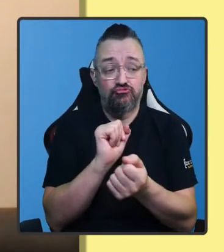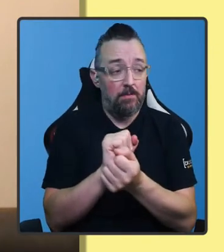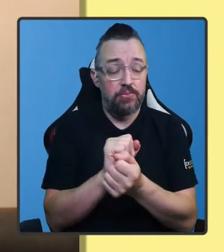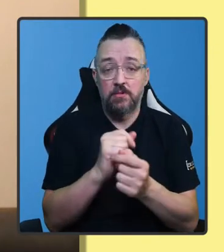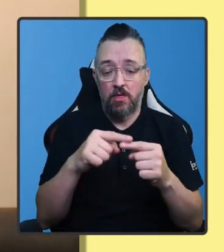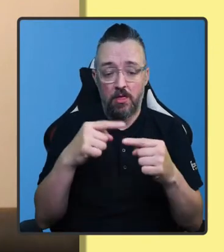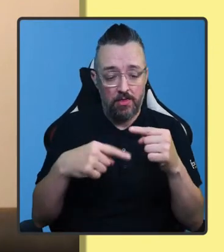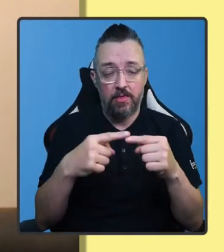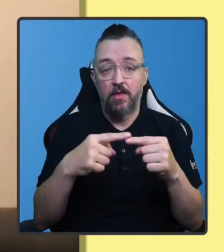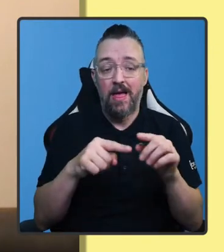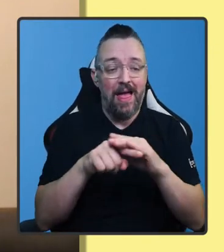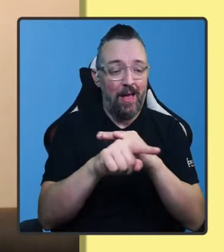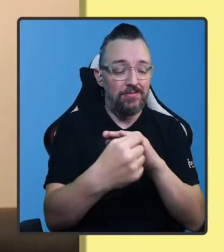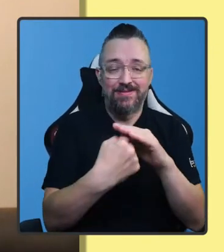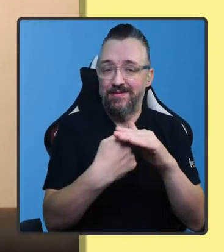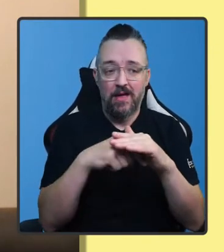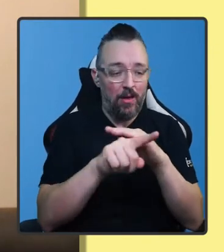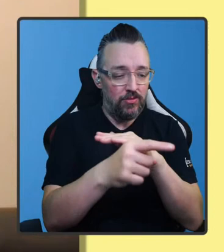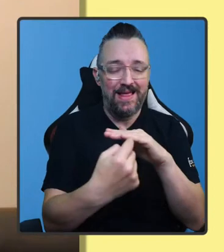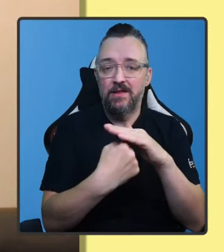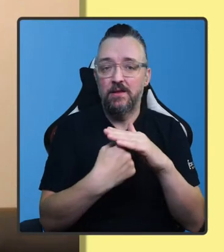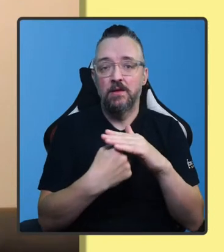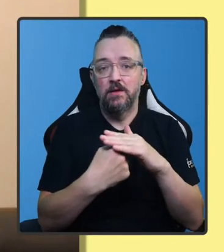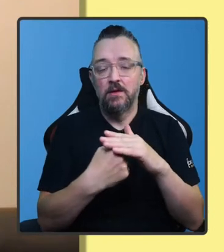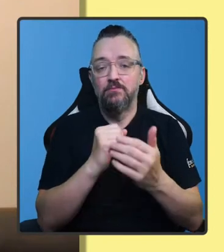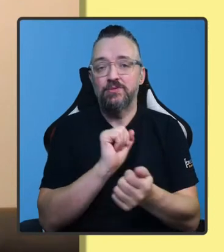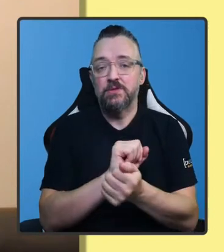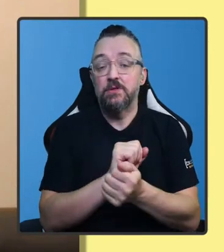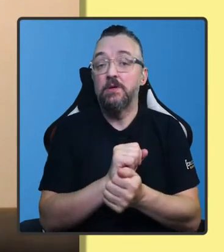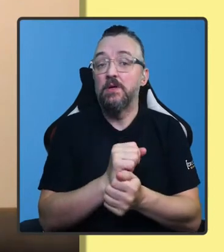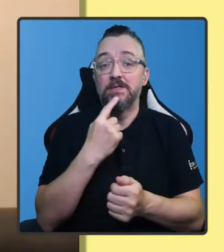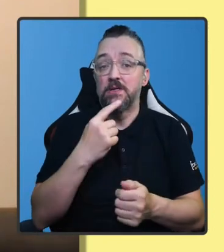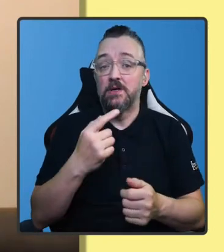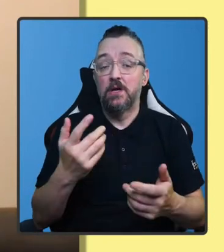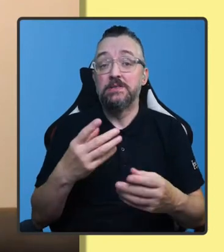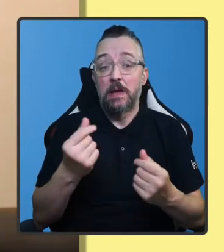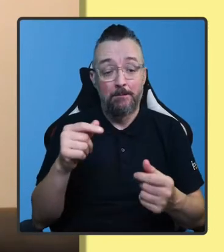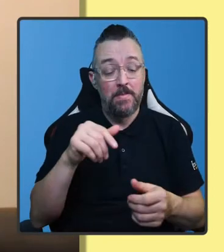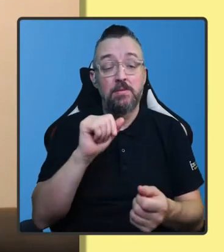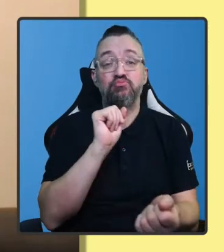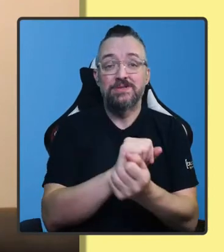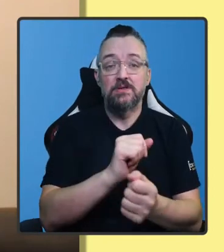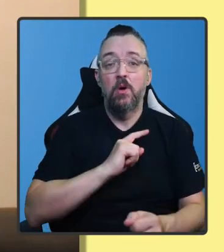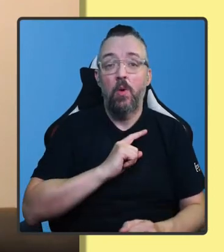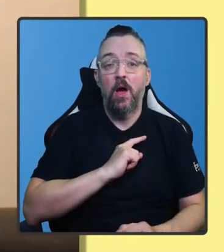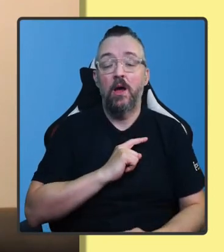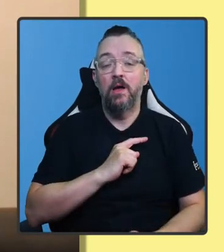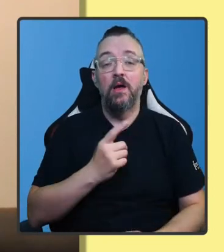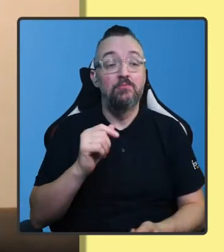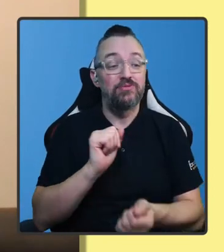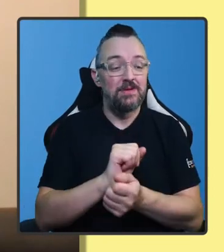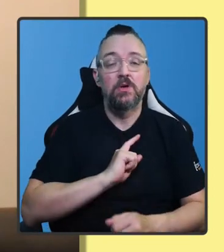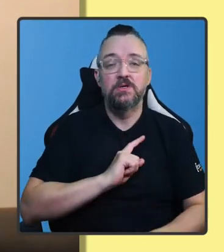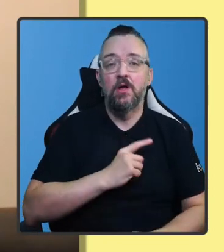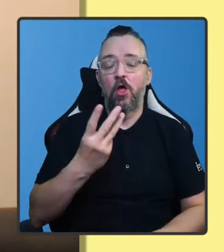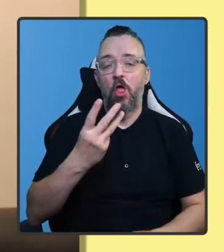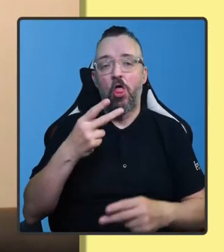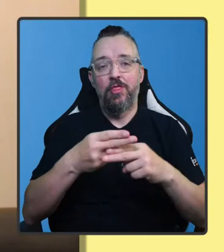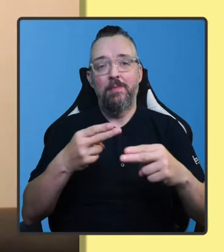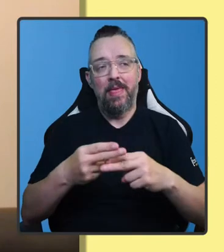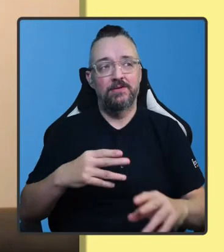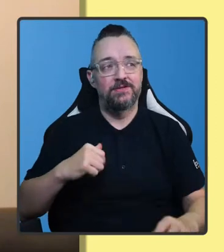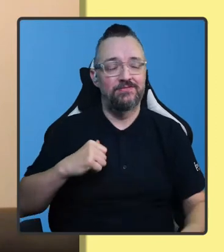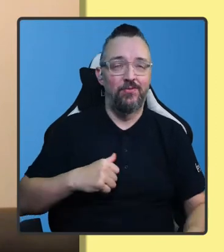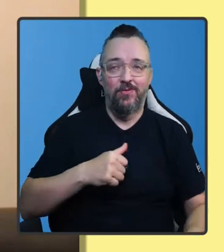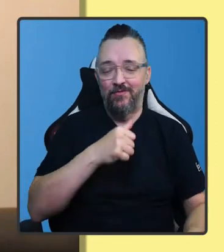were bursting at the seams. He talks of how some people are in prison just because they have three meals a day and a roof over their head, a shower